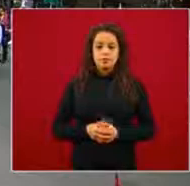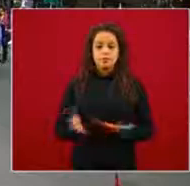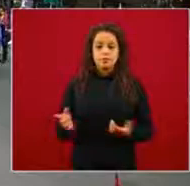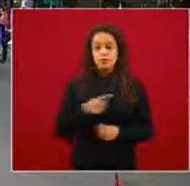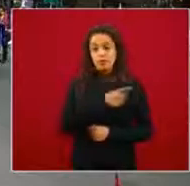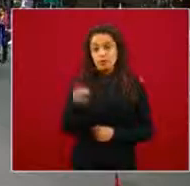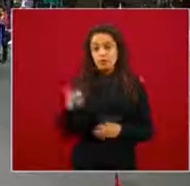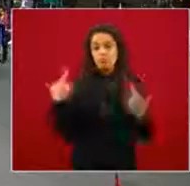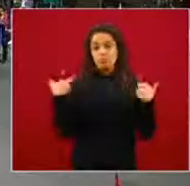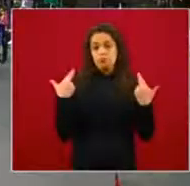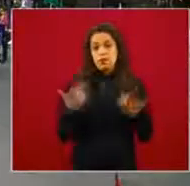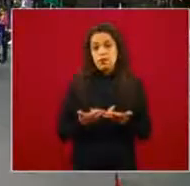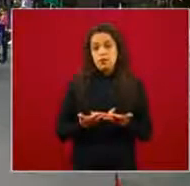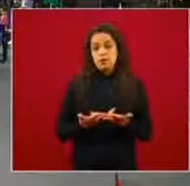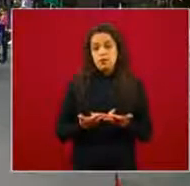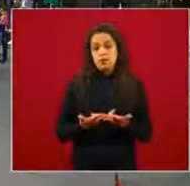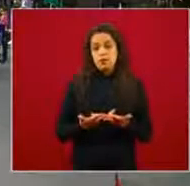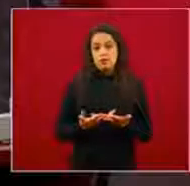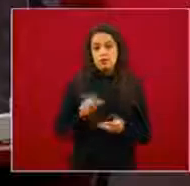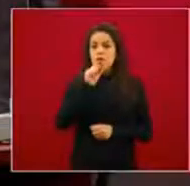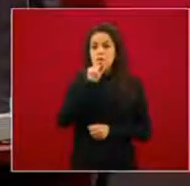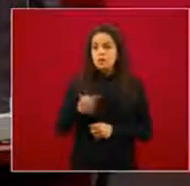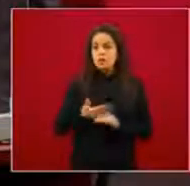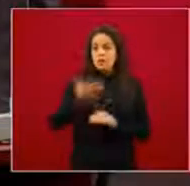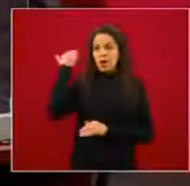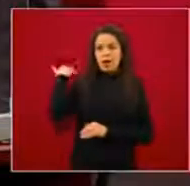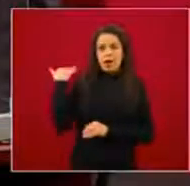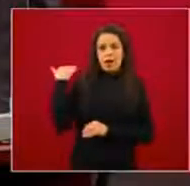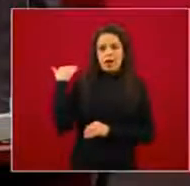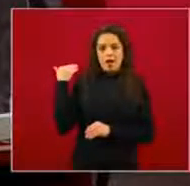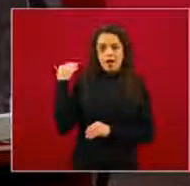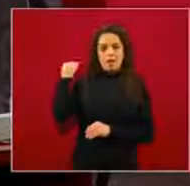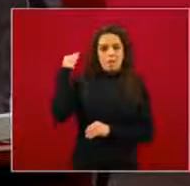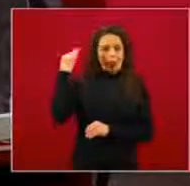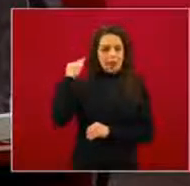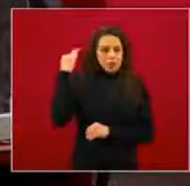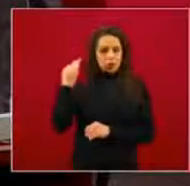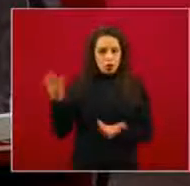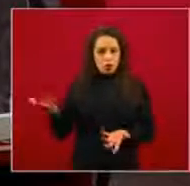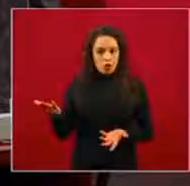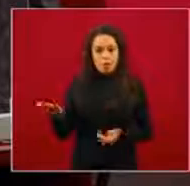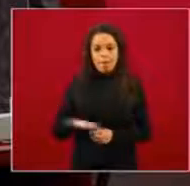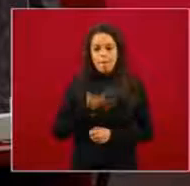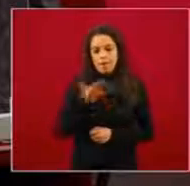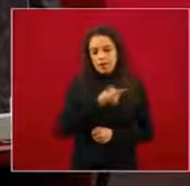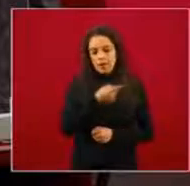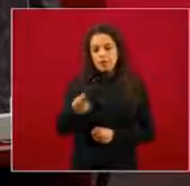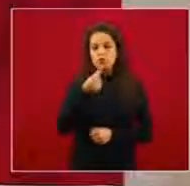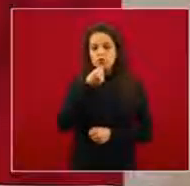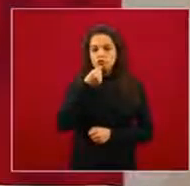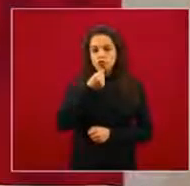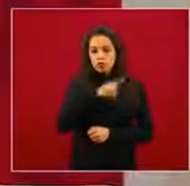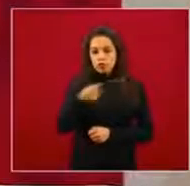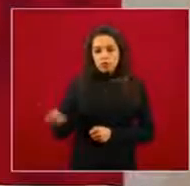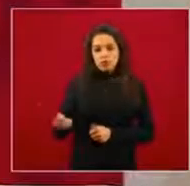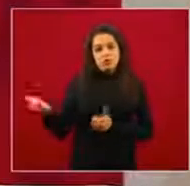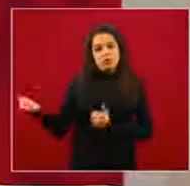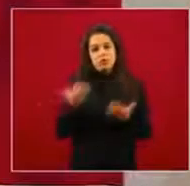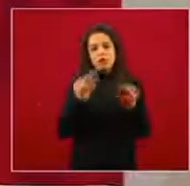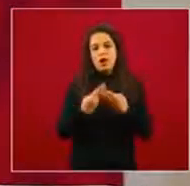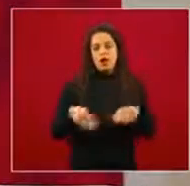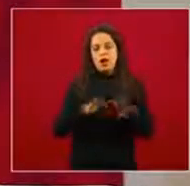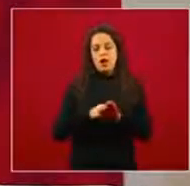Well, the teachers, the same way we did in the break in March, they will